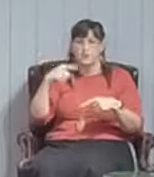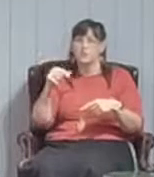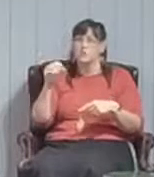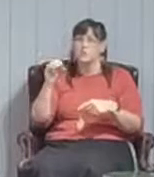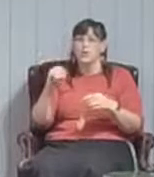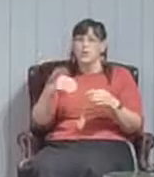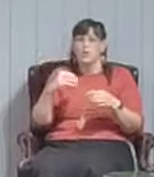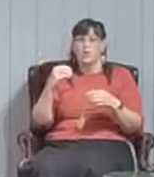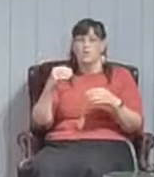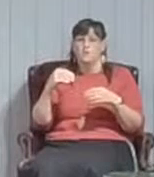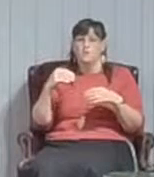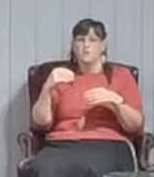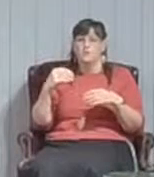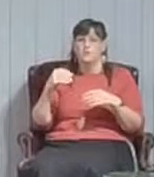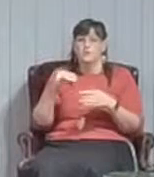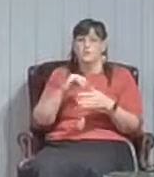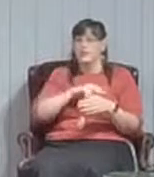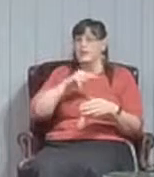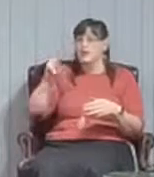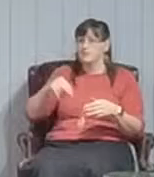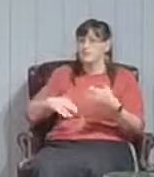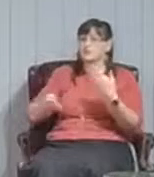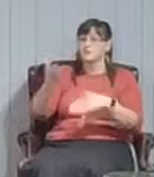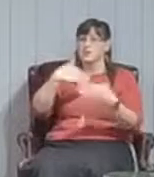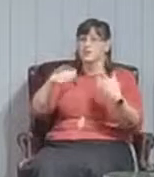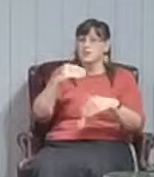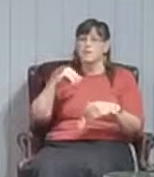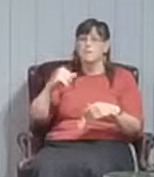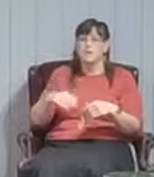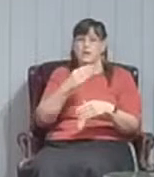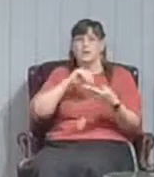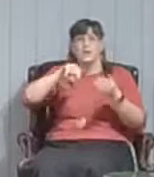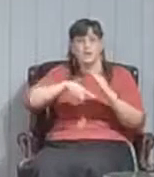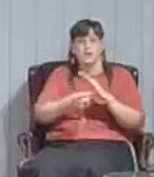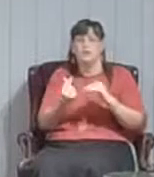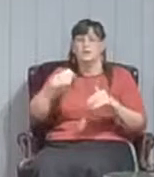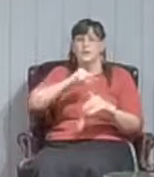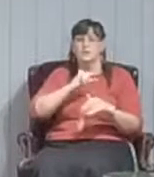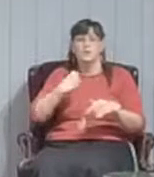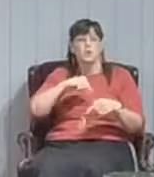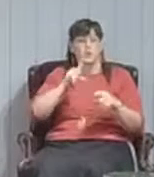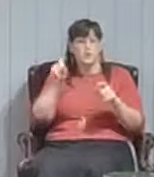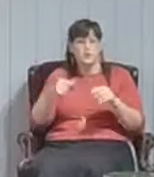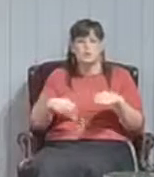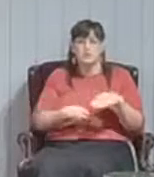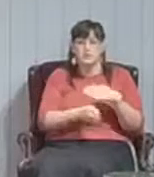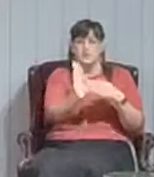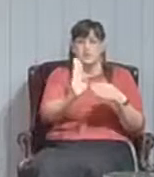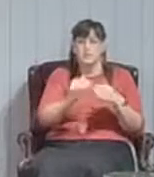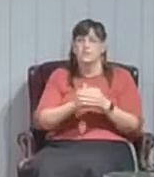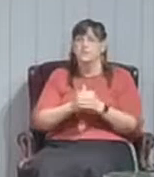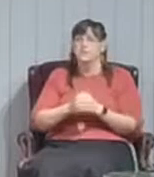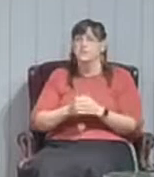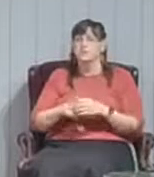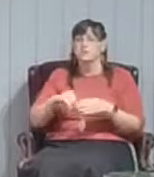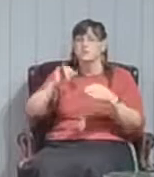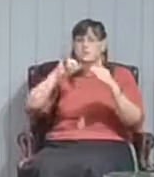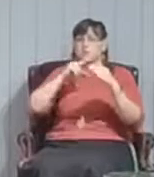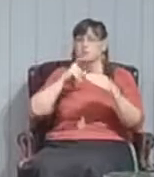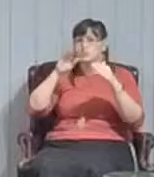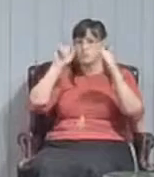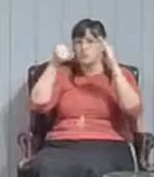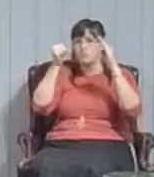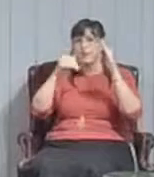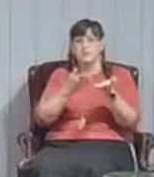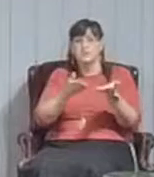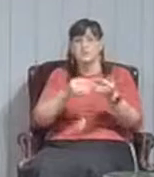killed the governor the people who killed the governor, they're saying, we got to get out of here. Nebuchadnezzar is going to come after us. And then but